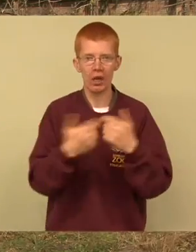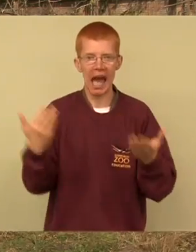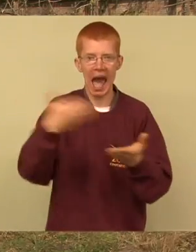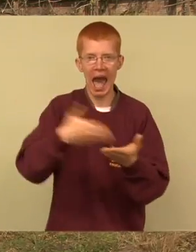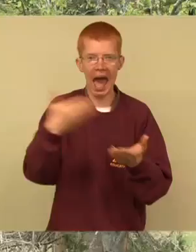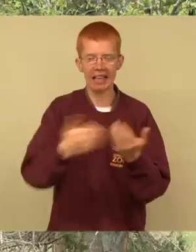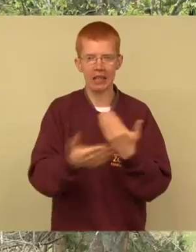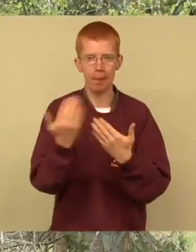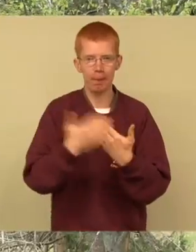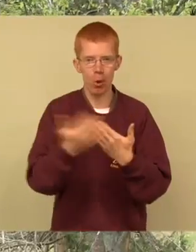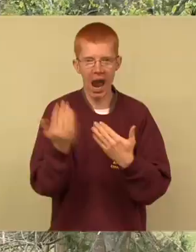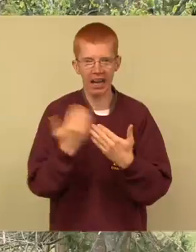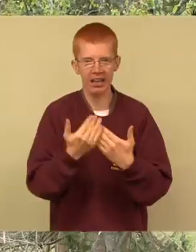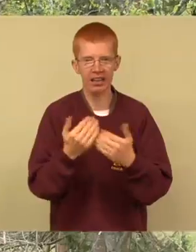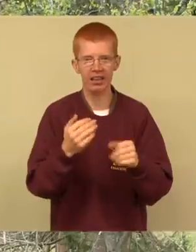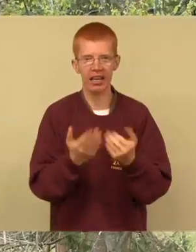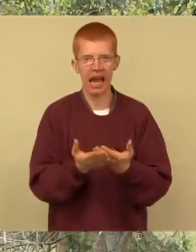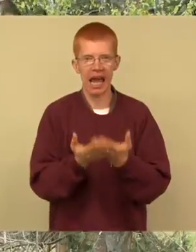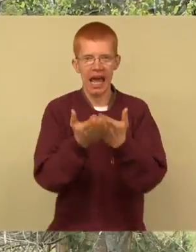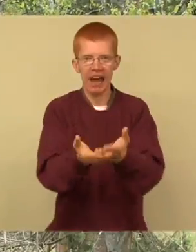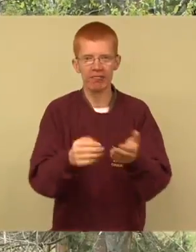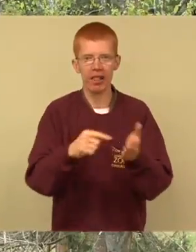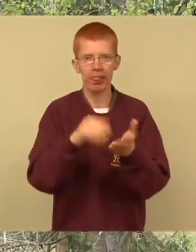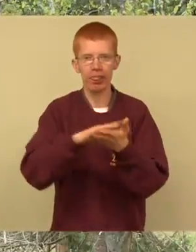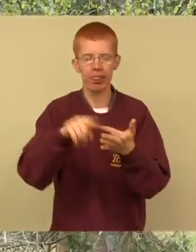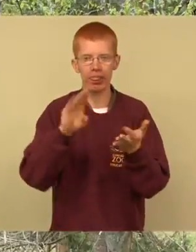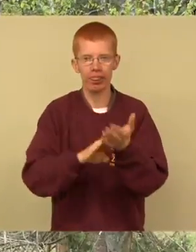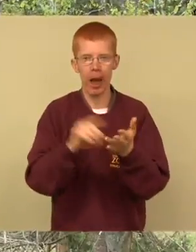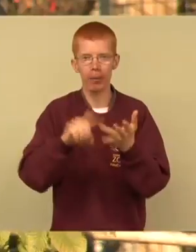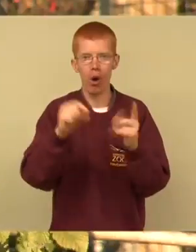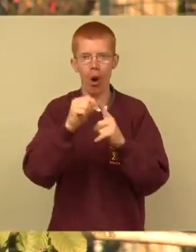They actively choose to associate with each other, and lots of the